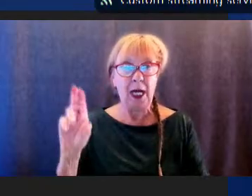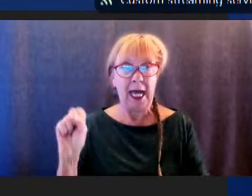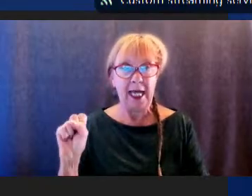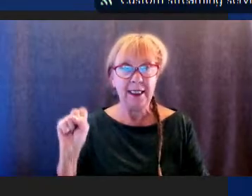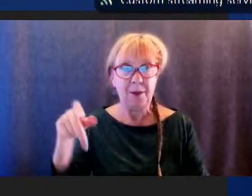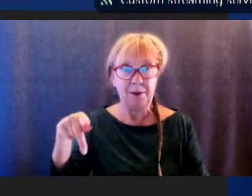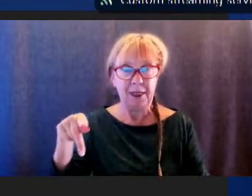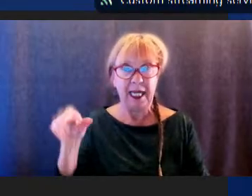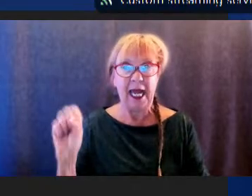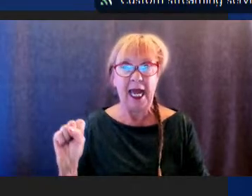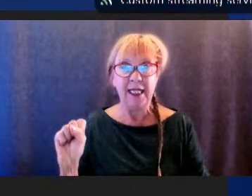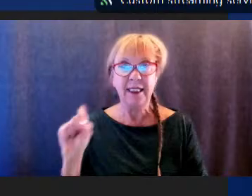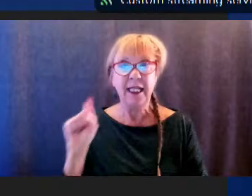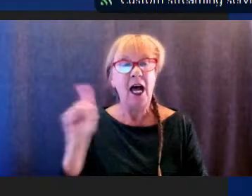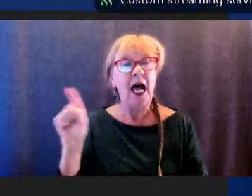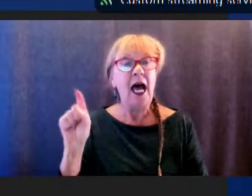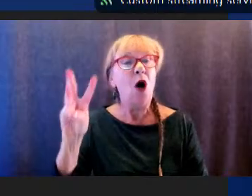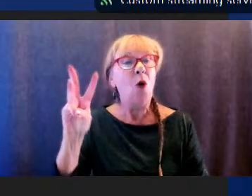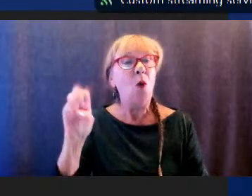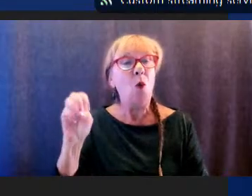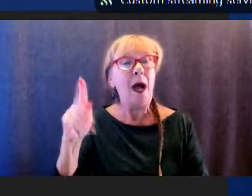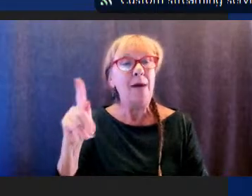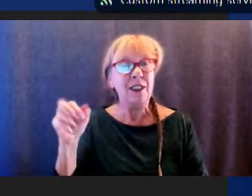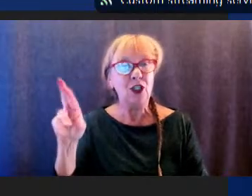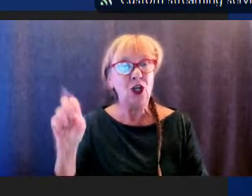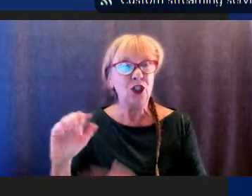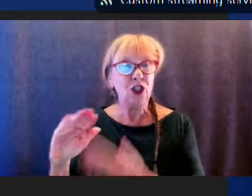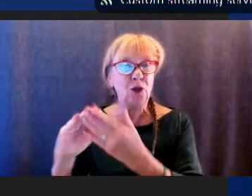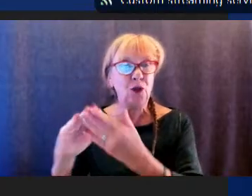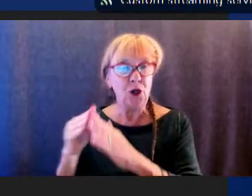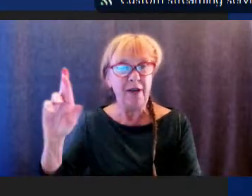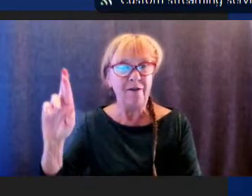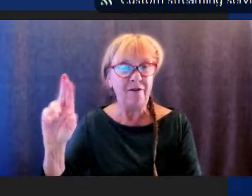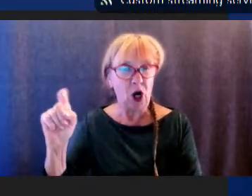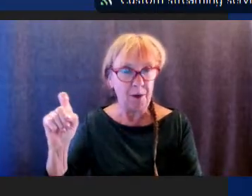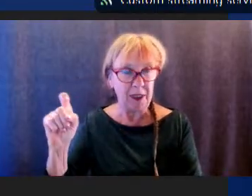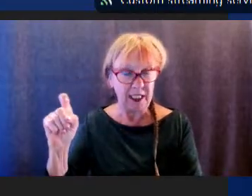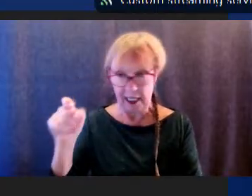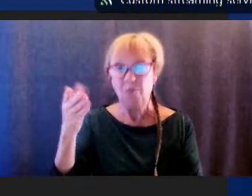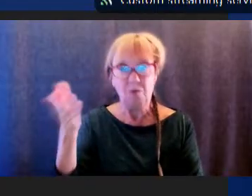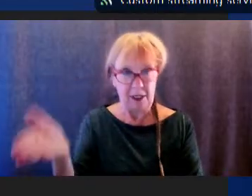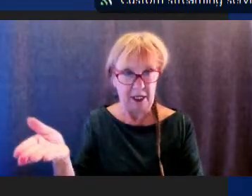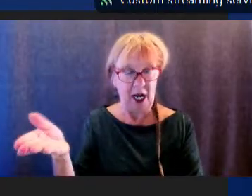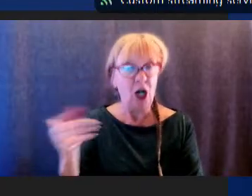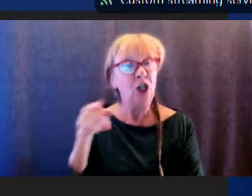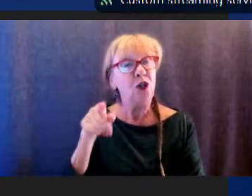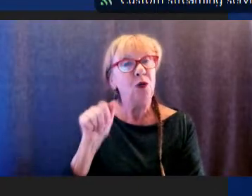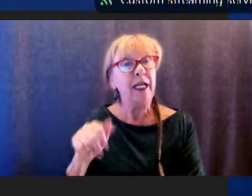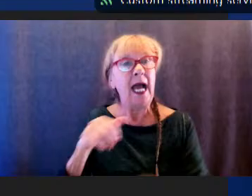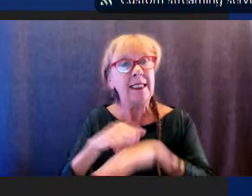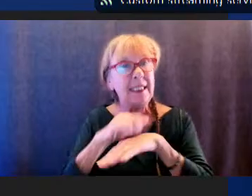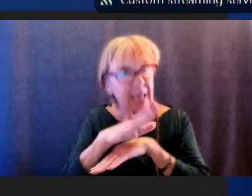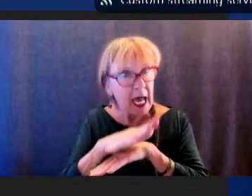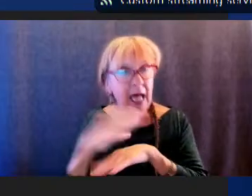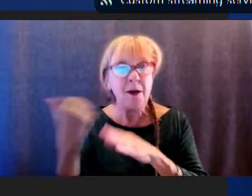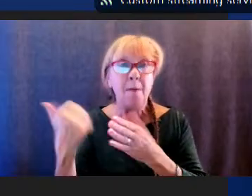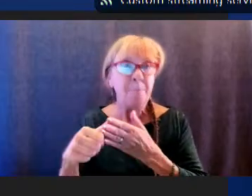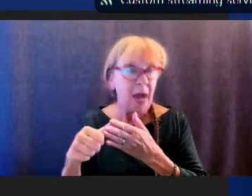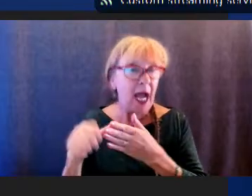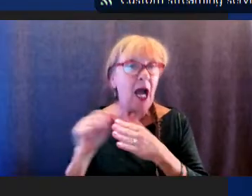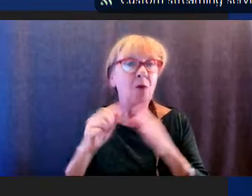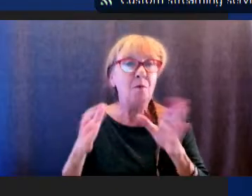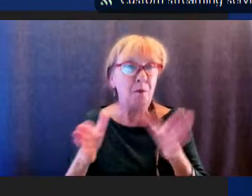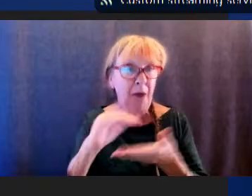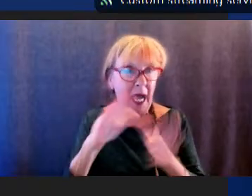the beloved Webster's Community Pharmacy in Altadena. This resource will allow you to send and mail packages, providing